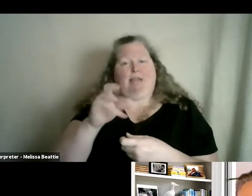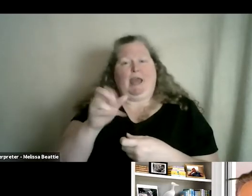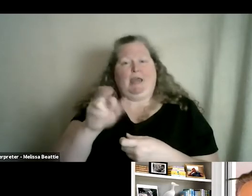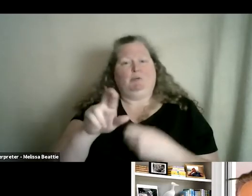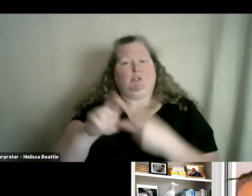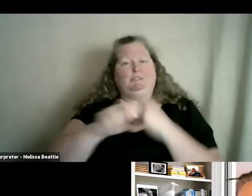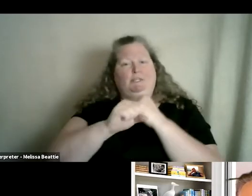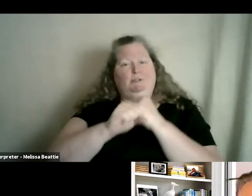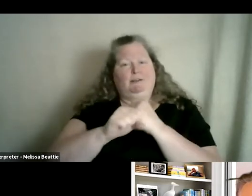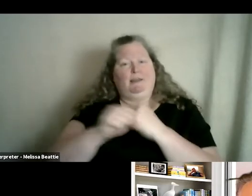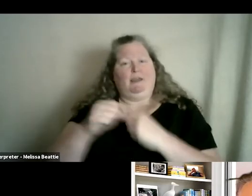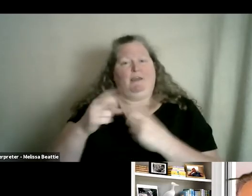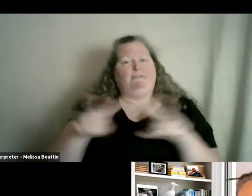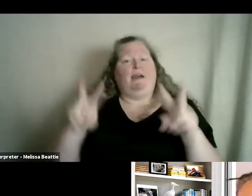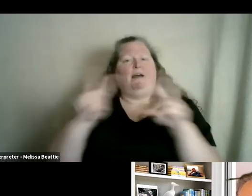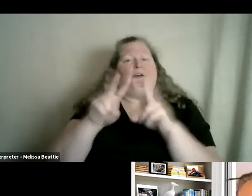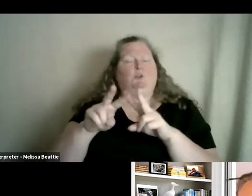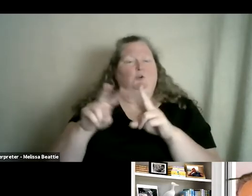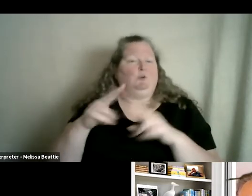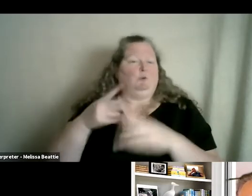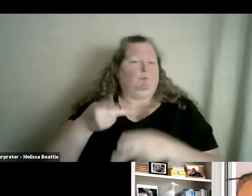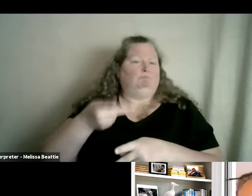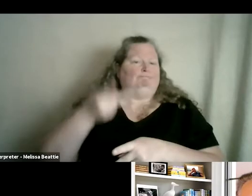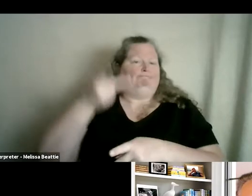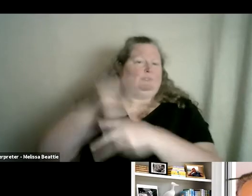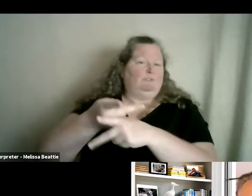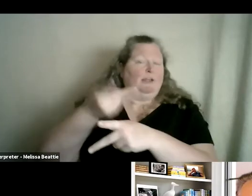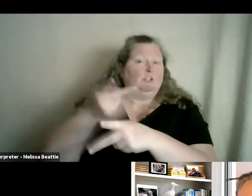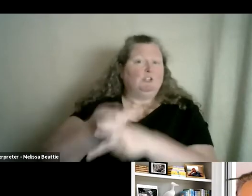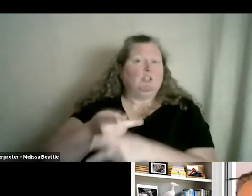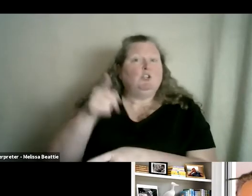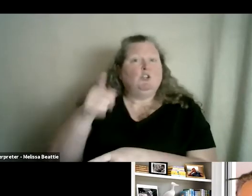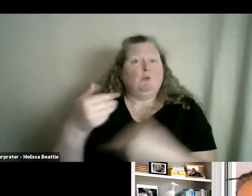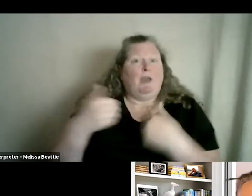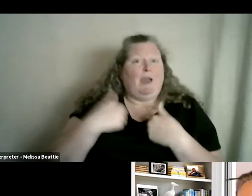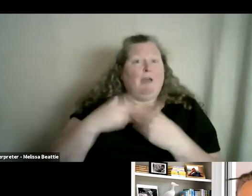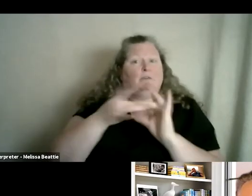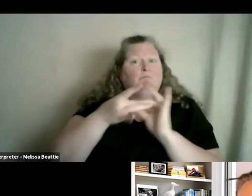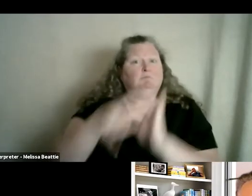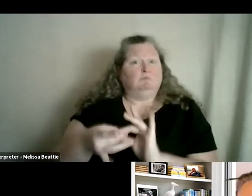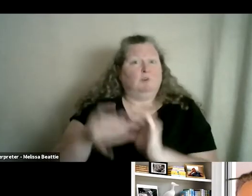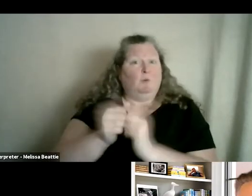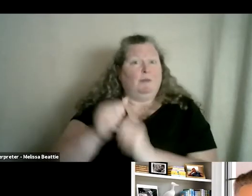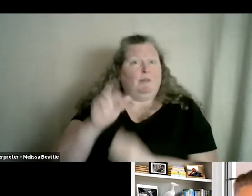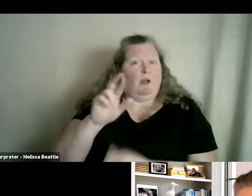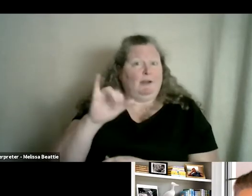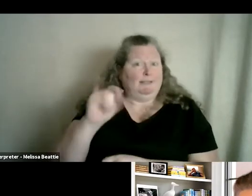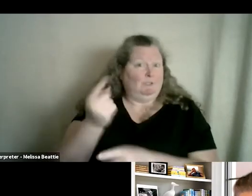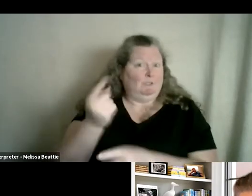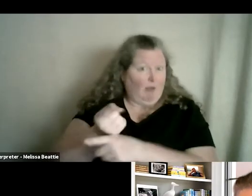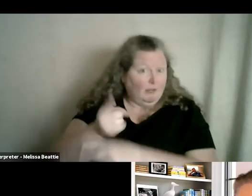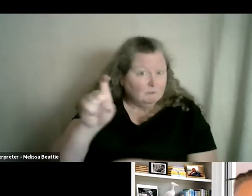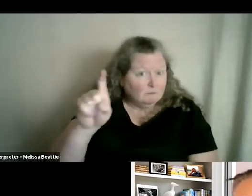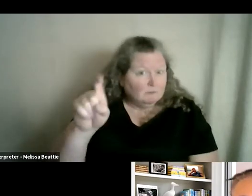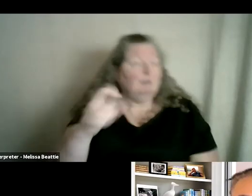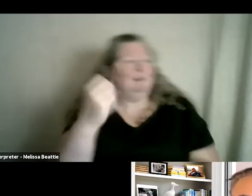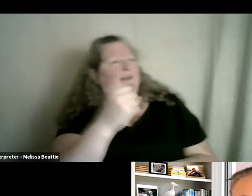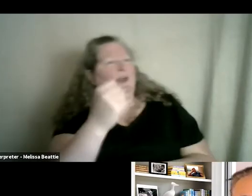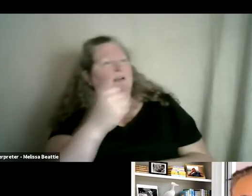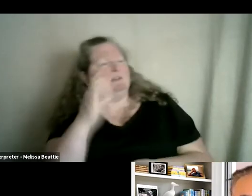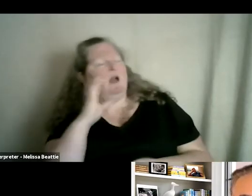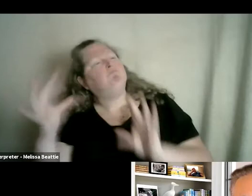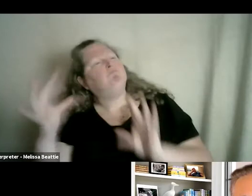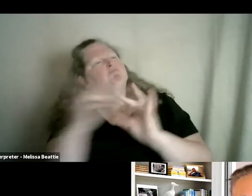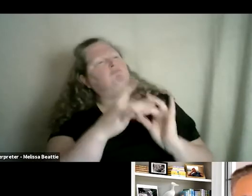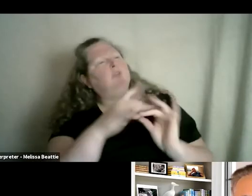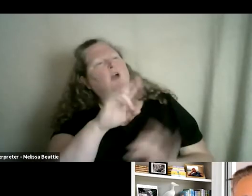preservation. And I think as a side note, Chris, you have a connection to RIT. Yes, I do have a connection to